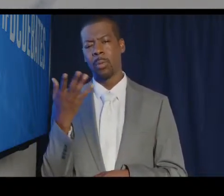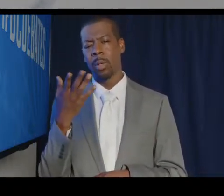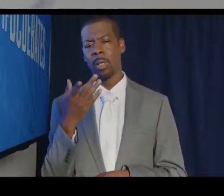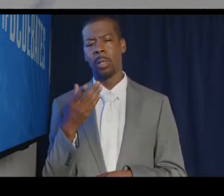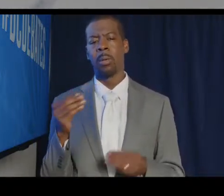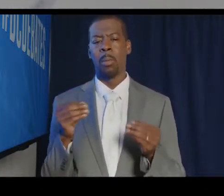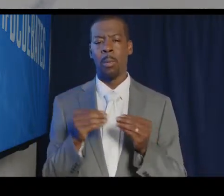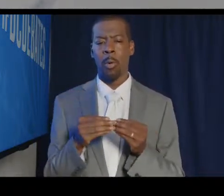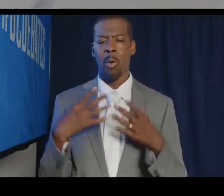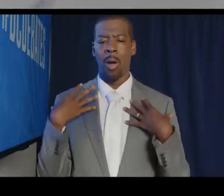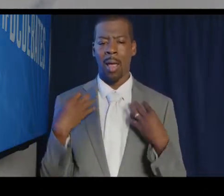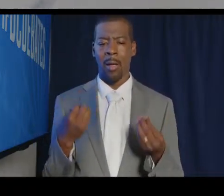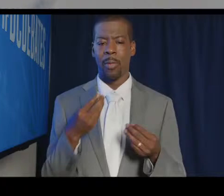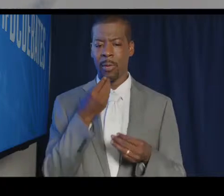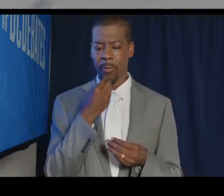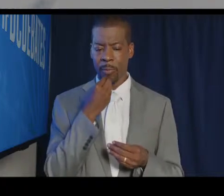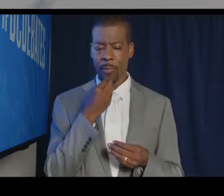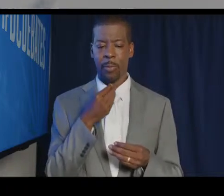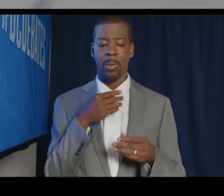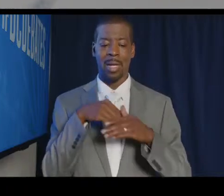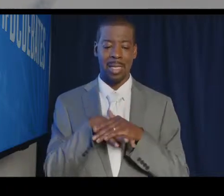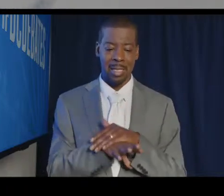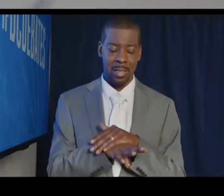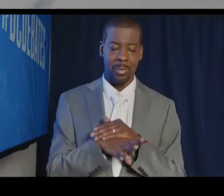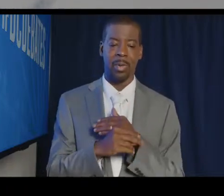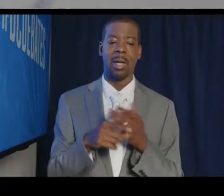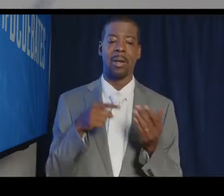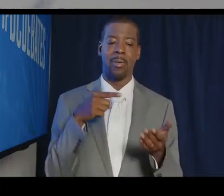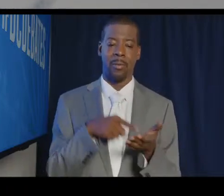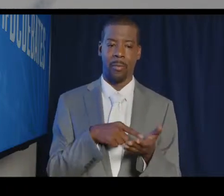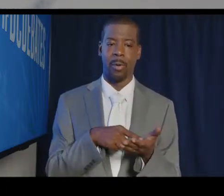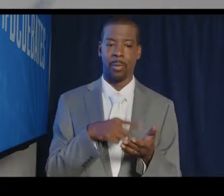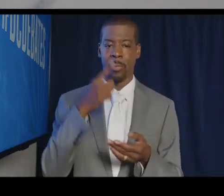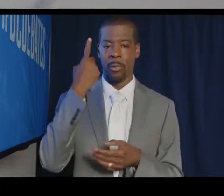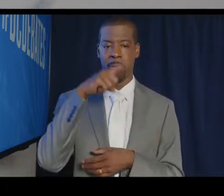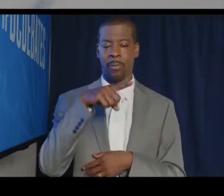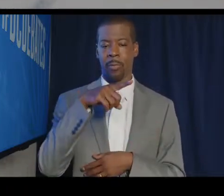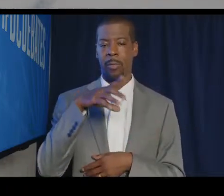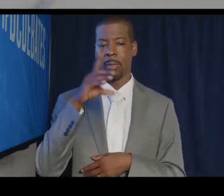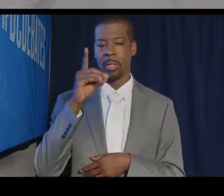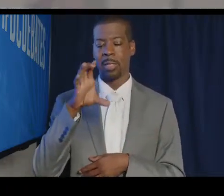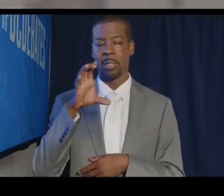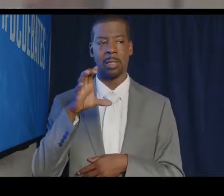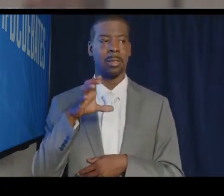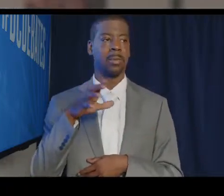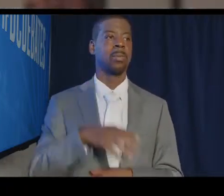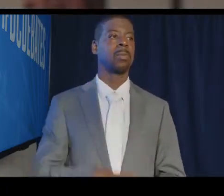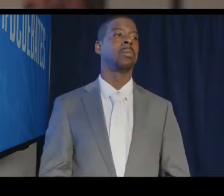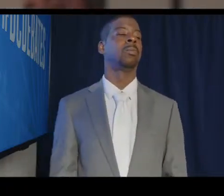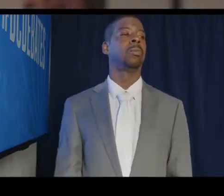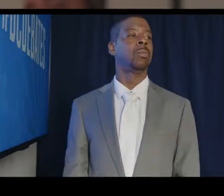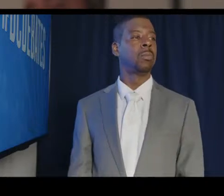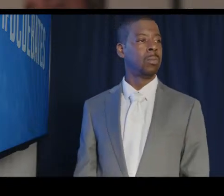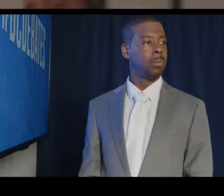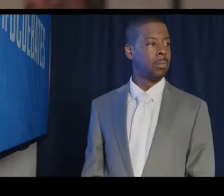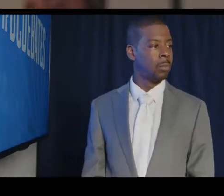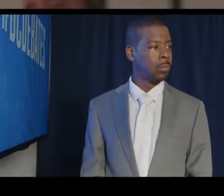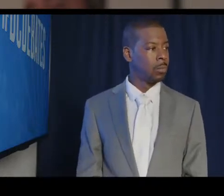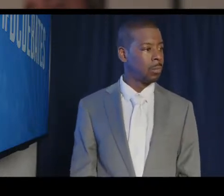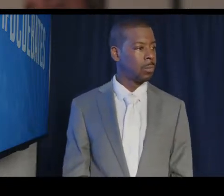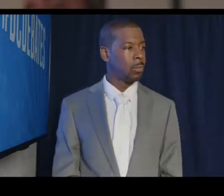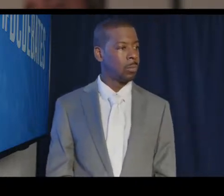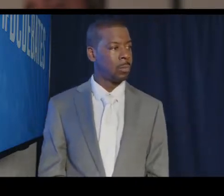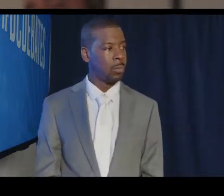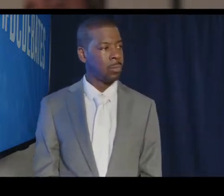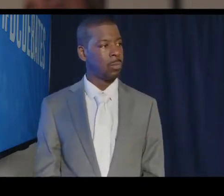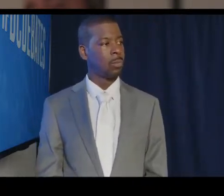more healthy foods accessible and affordable for residents, particularly in underserved neighborhoods. Thank you, Councilmember White. I'm going to ask you all one more question before